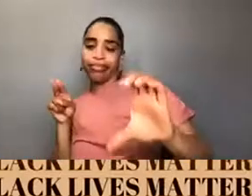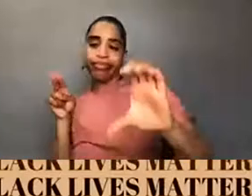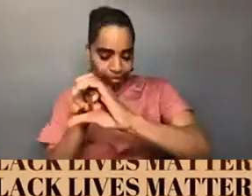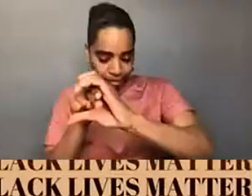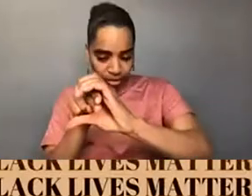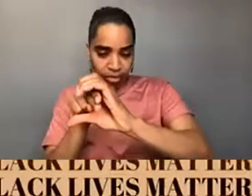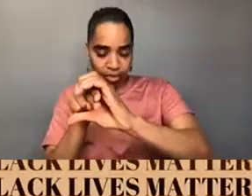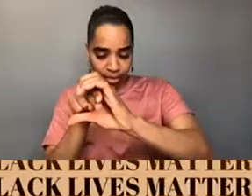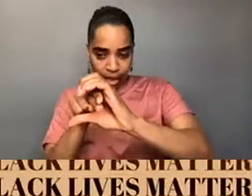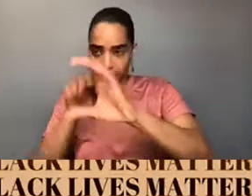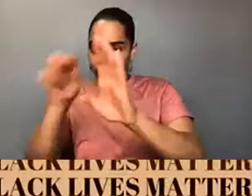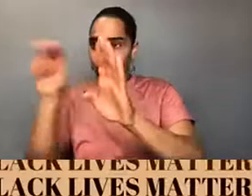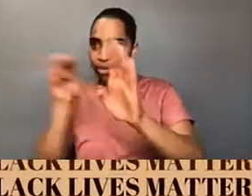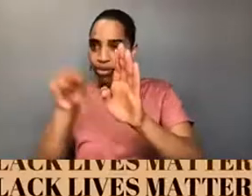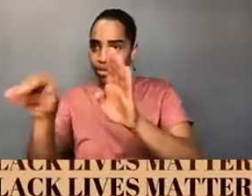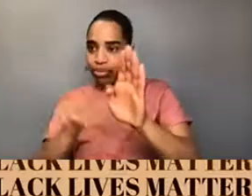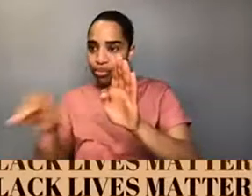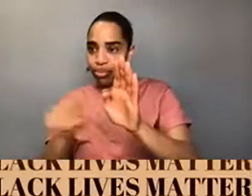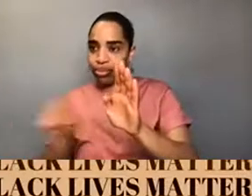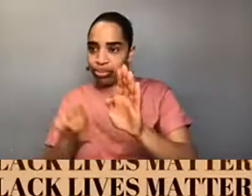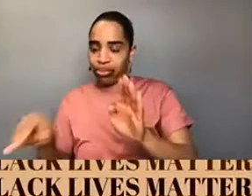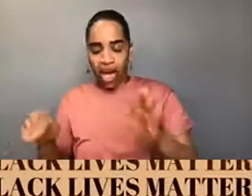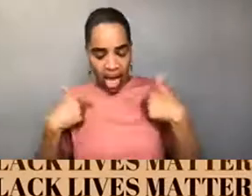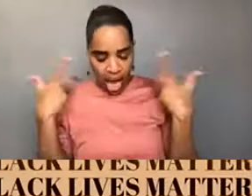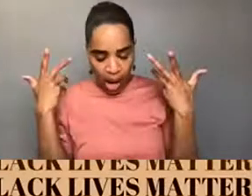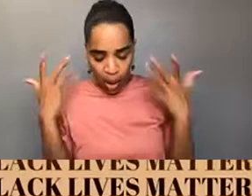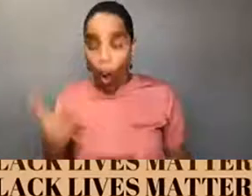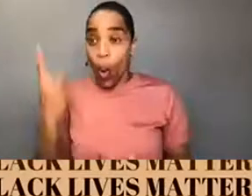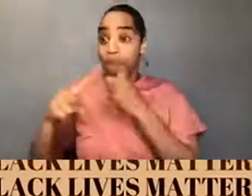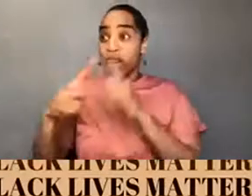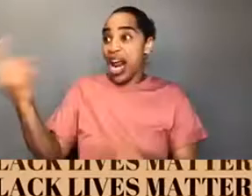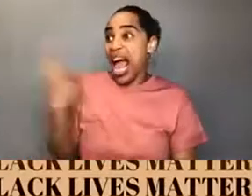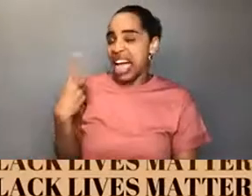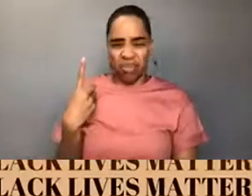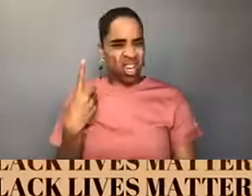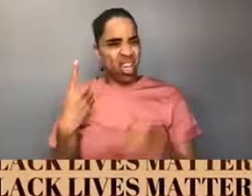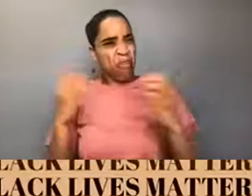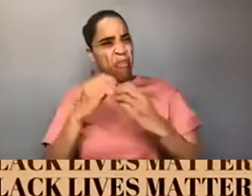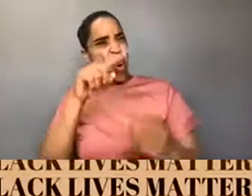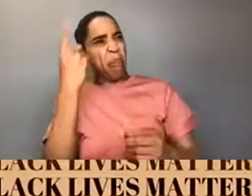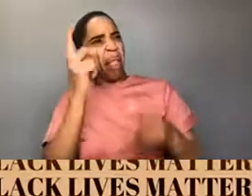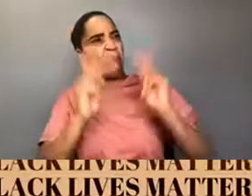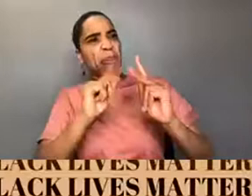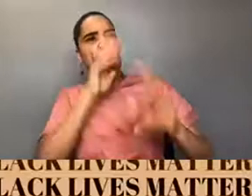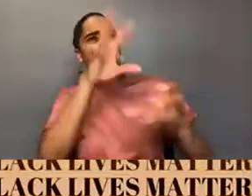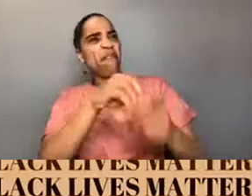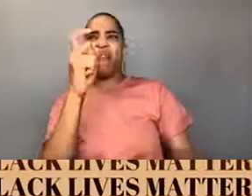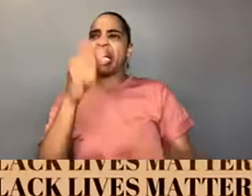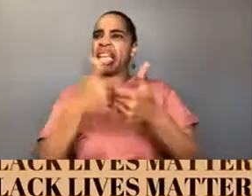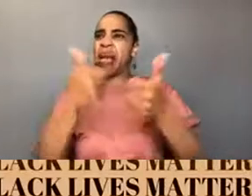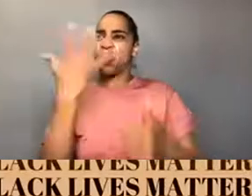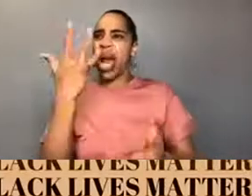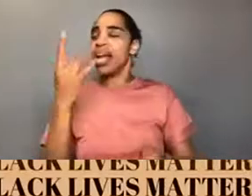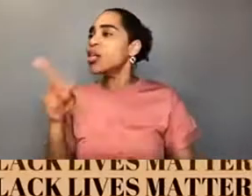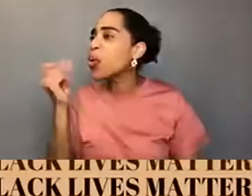in a closet full of RIP hashtags. Once a friend of a friend asked me why there weren't more Black people in the X Games, and I said, you don't get